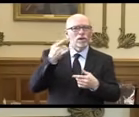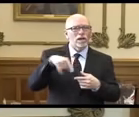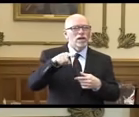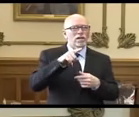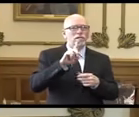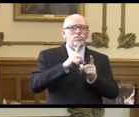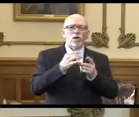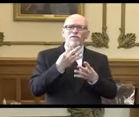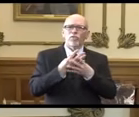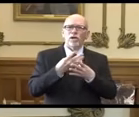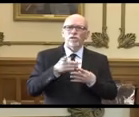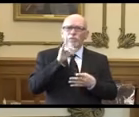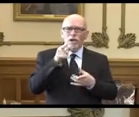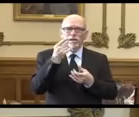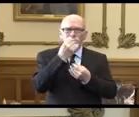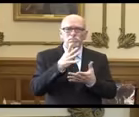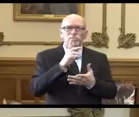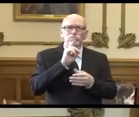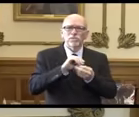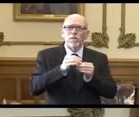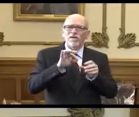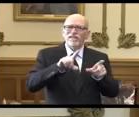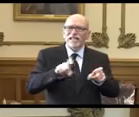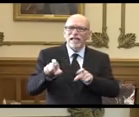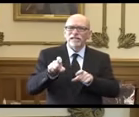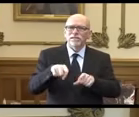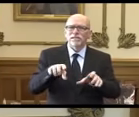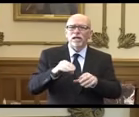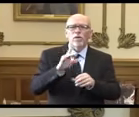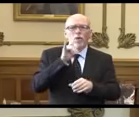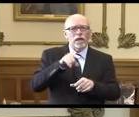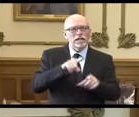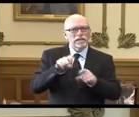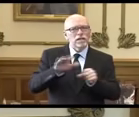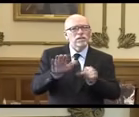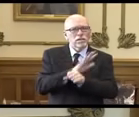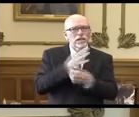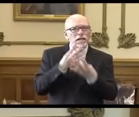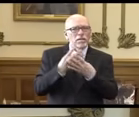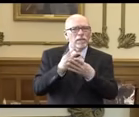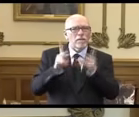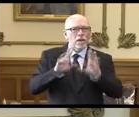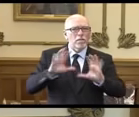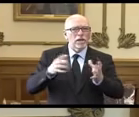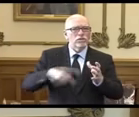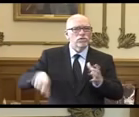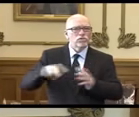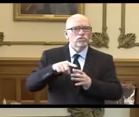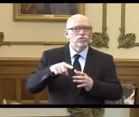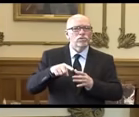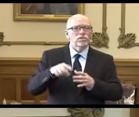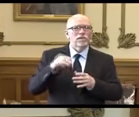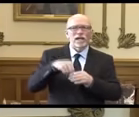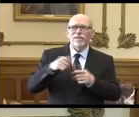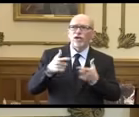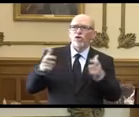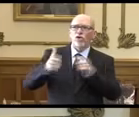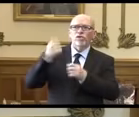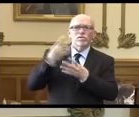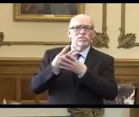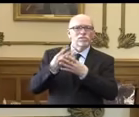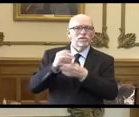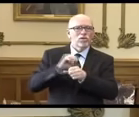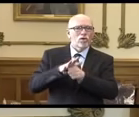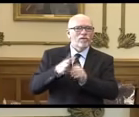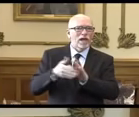Department of Corrections disclose the total number of tests conducted, and why hasn't it tested the entire inmate population at the site of the state's largest incarcerated